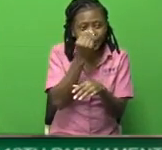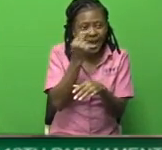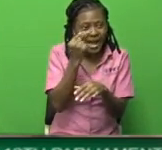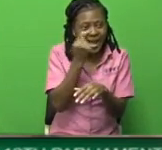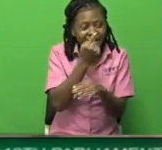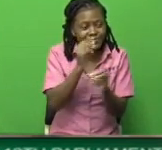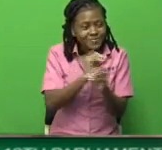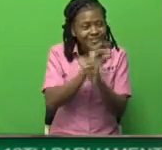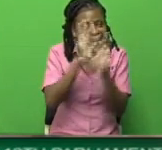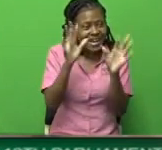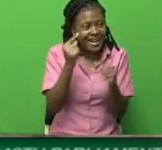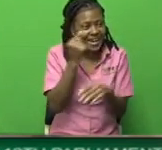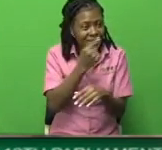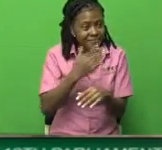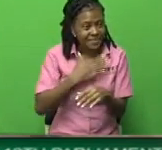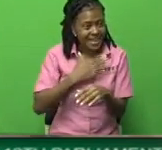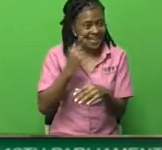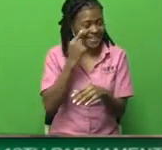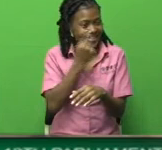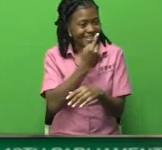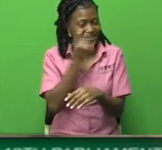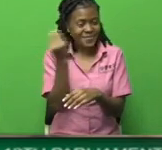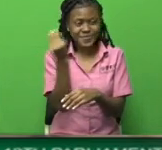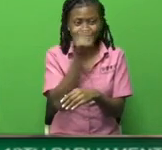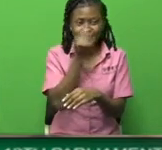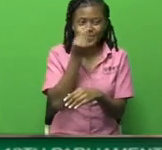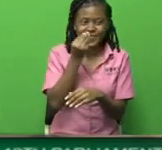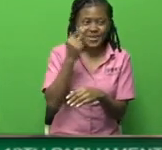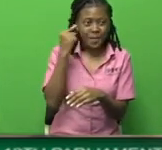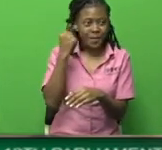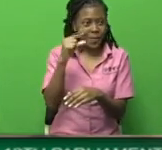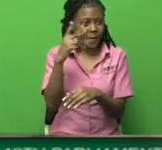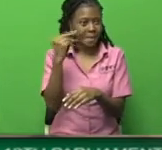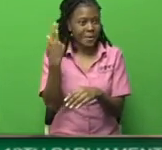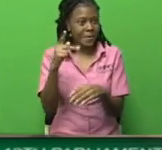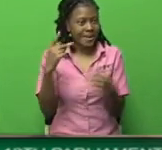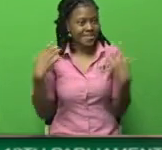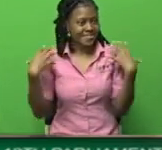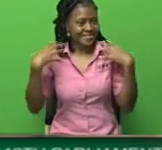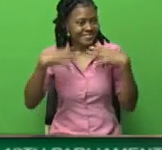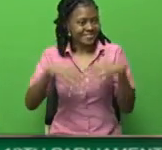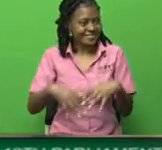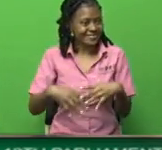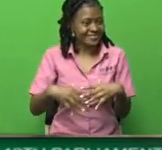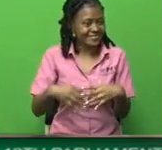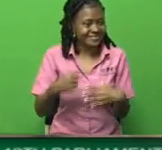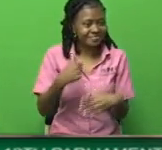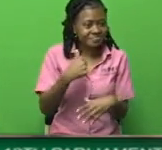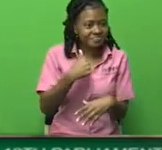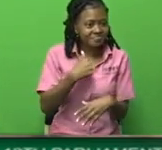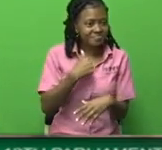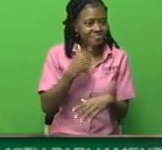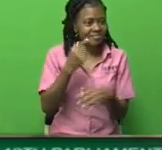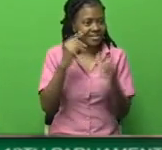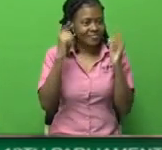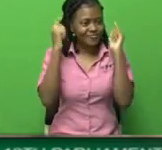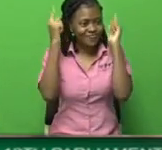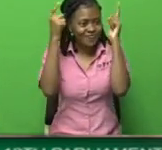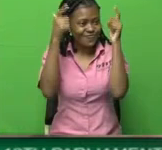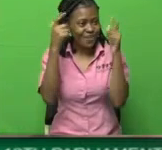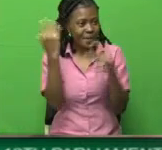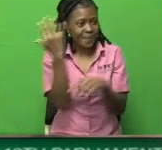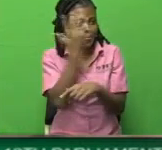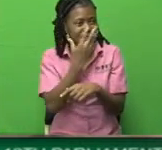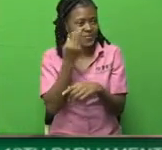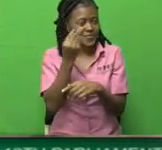thinking only of her green and purple hue thinking only of her crested head poor